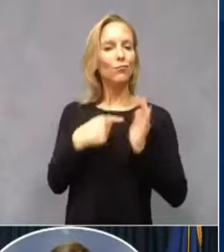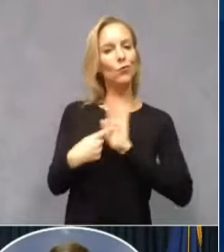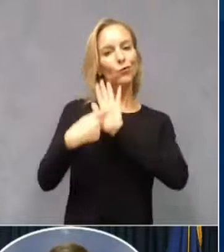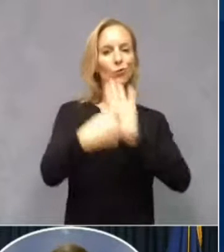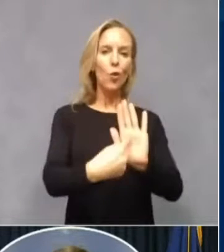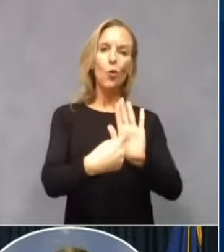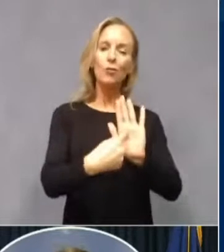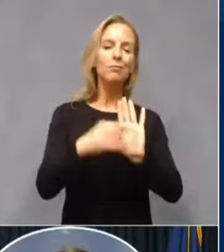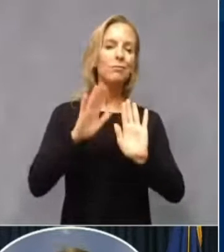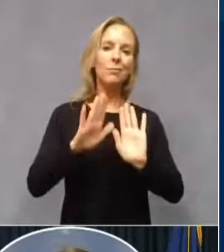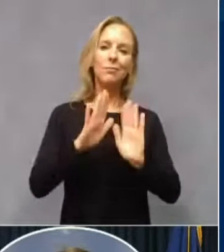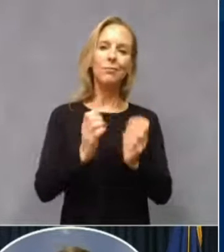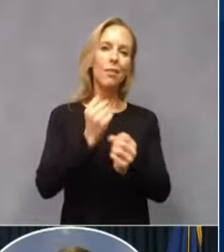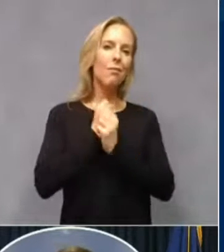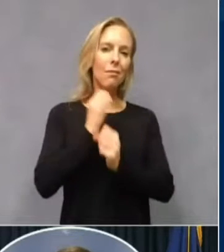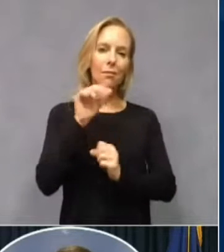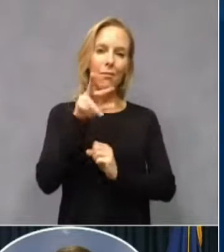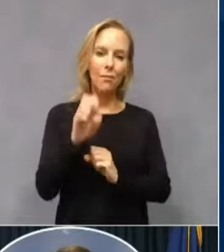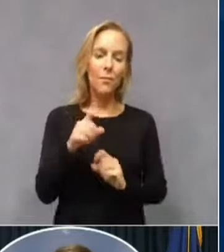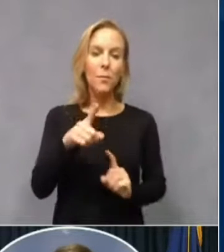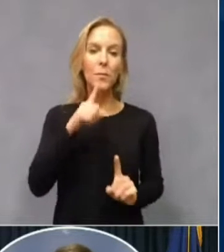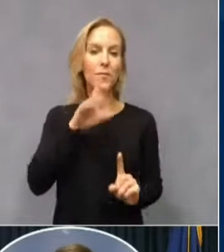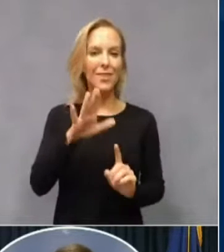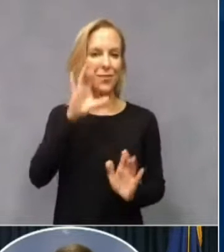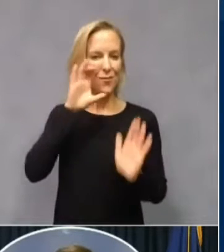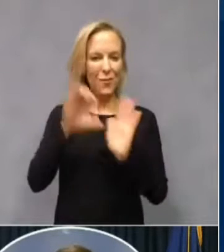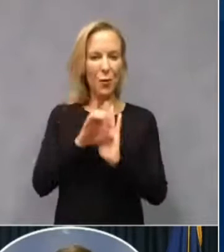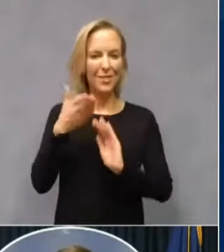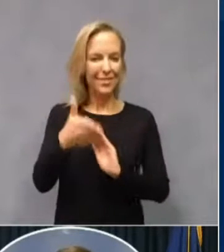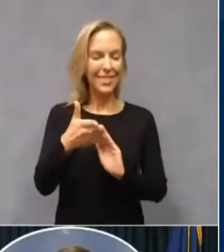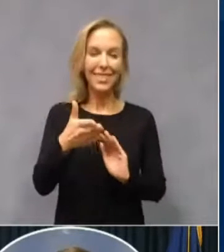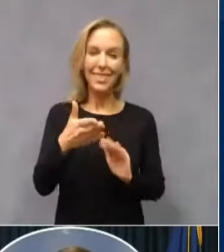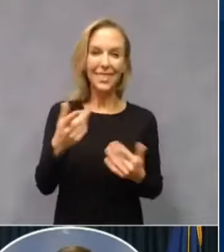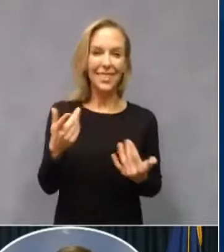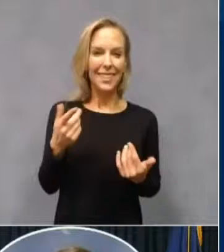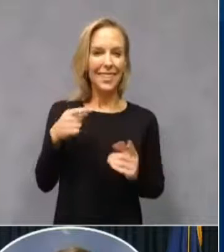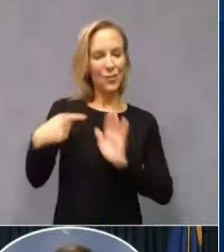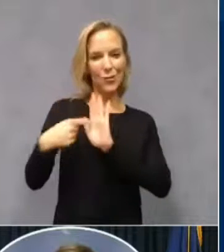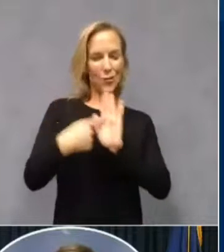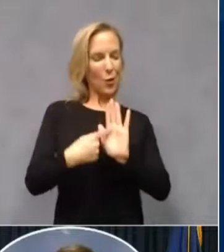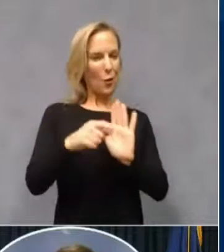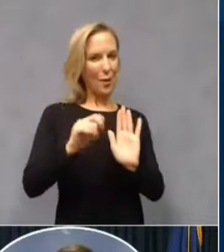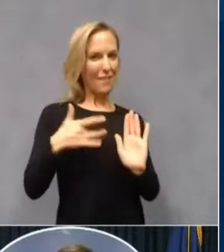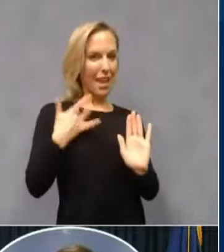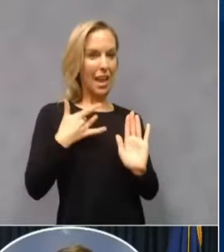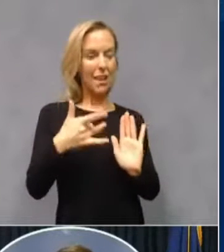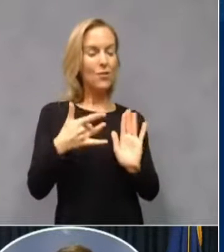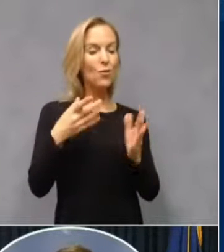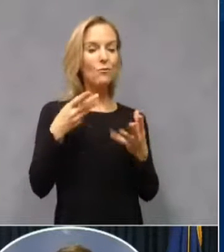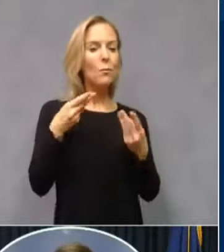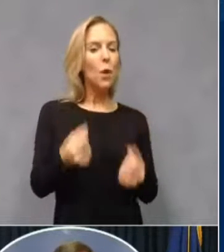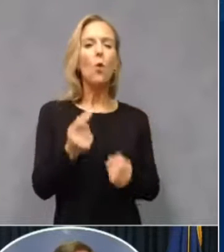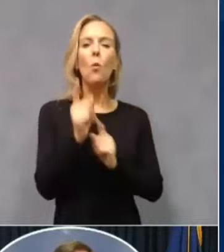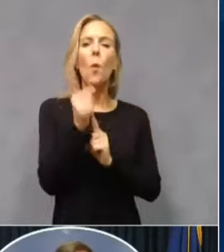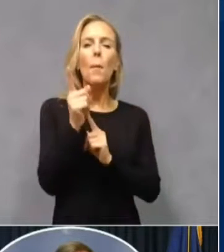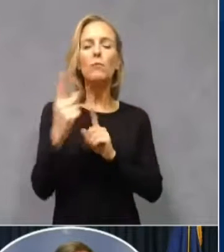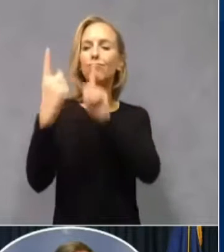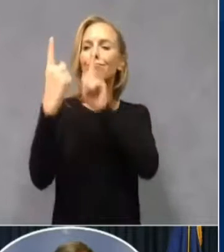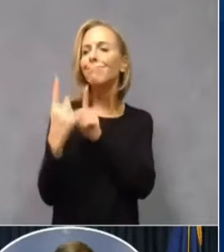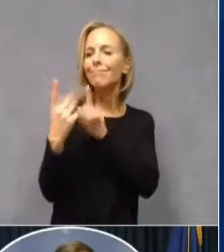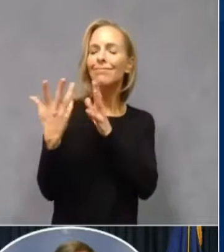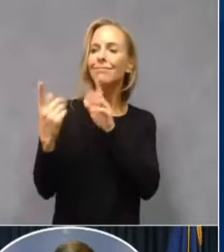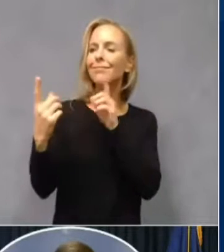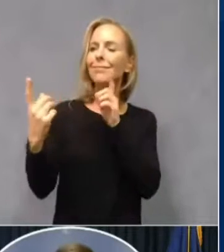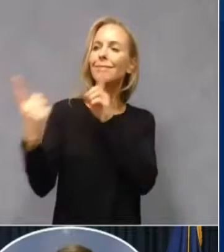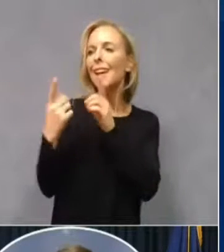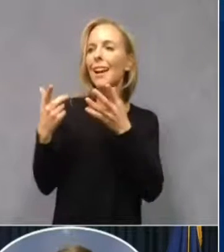photo right there. He knew exactly how he felt about you. If you spent 1 minute with him, you left a little happier and